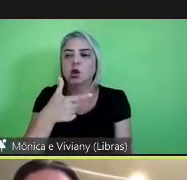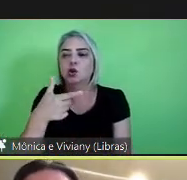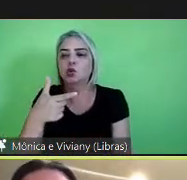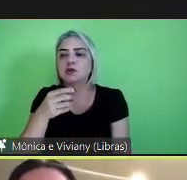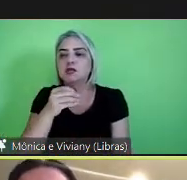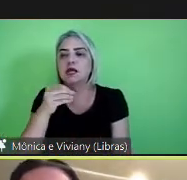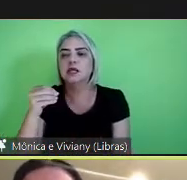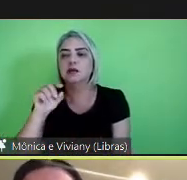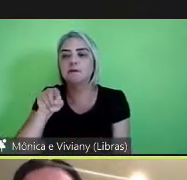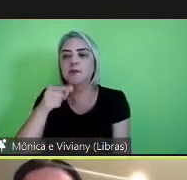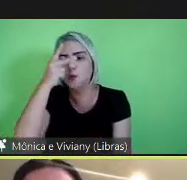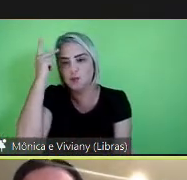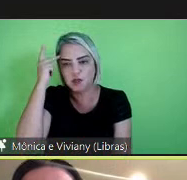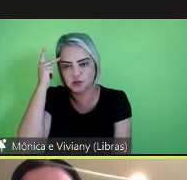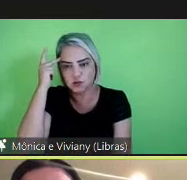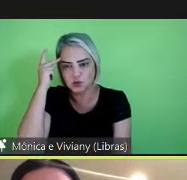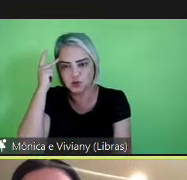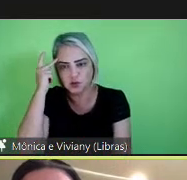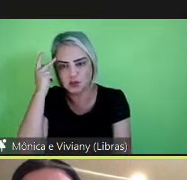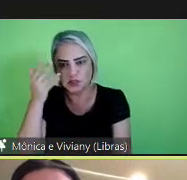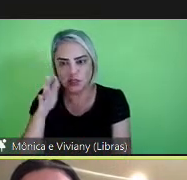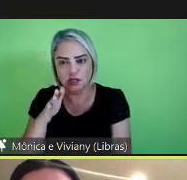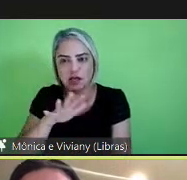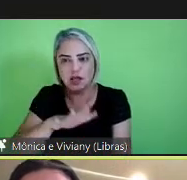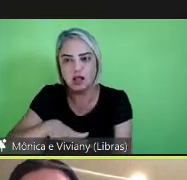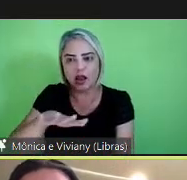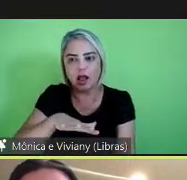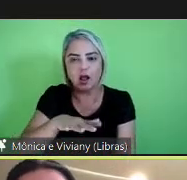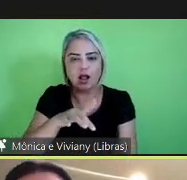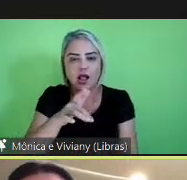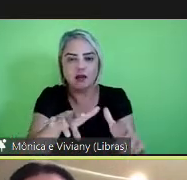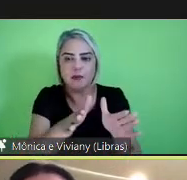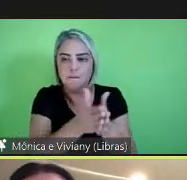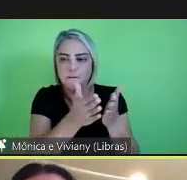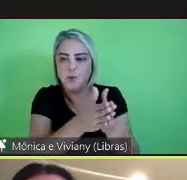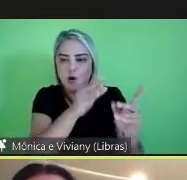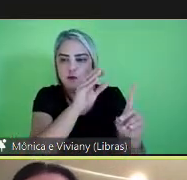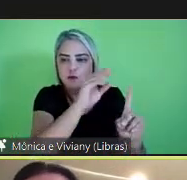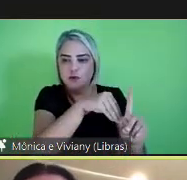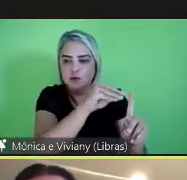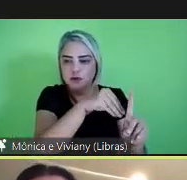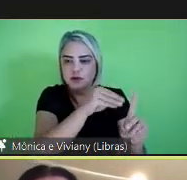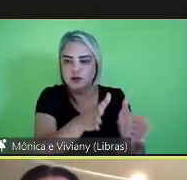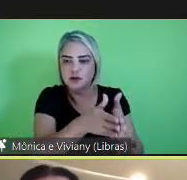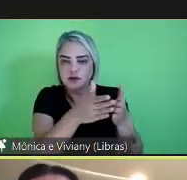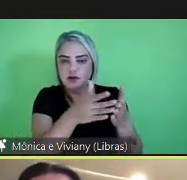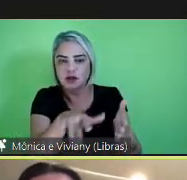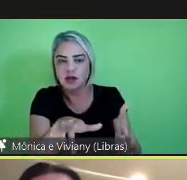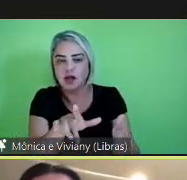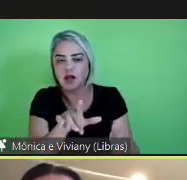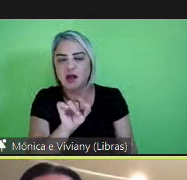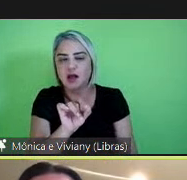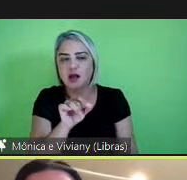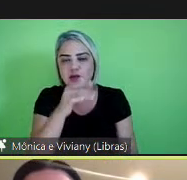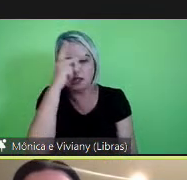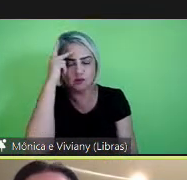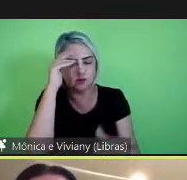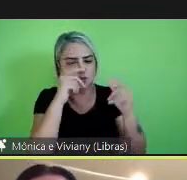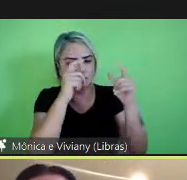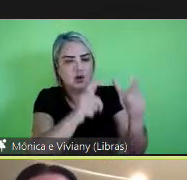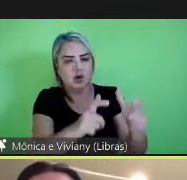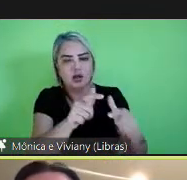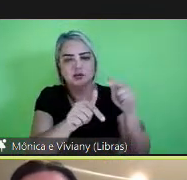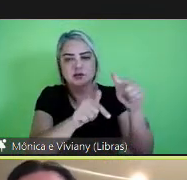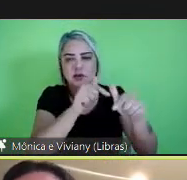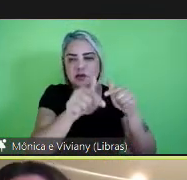deprivation, Gateshead is one of the 47th most deprived local authorities out of 331 in England. So